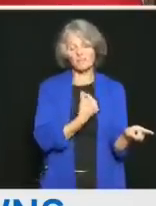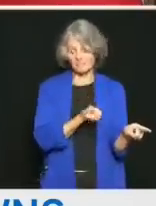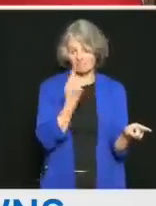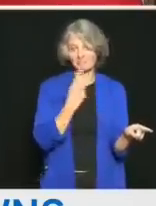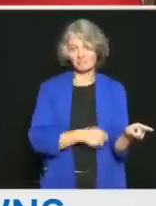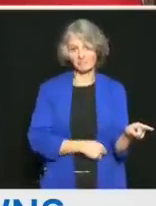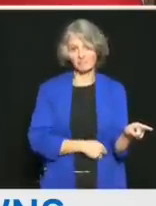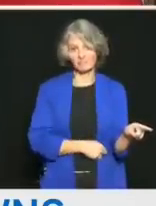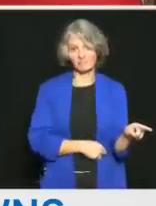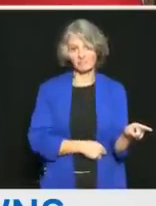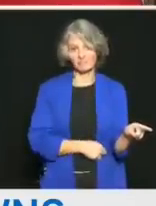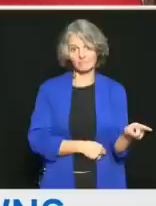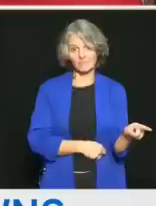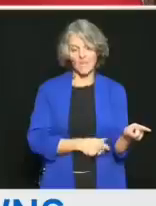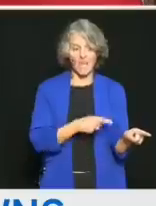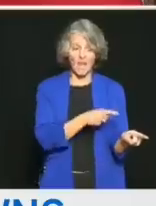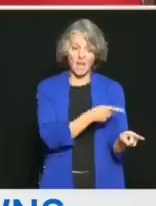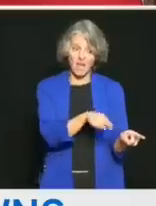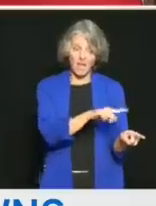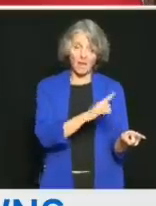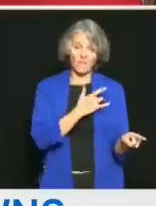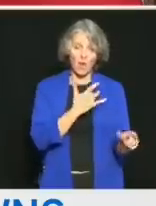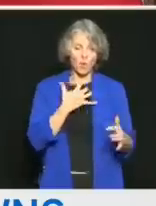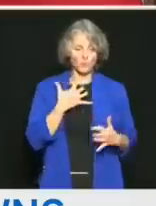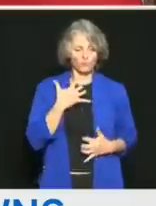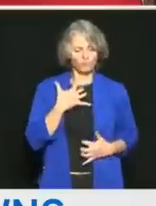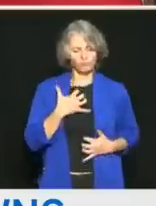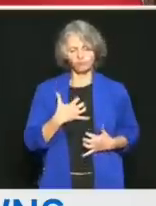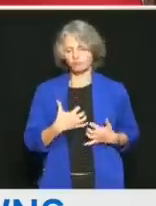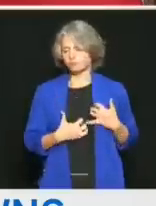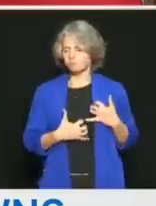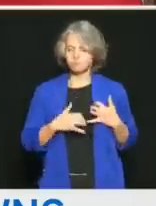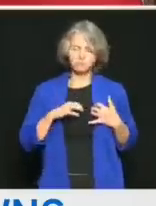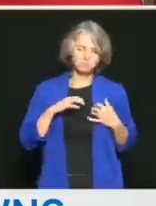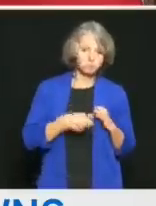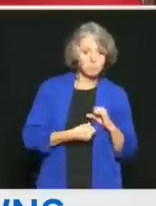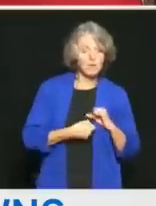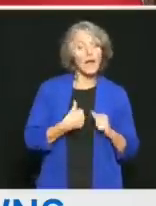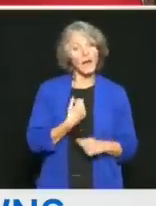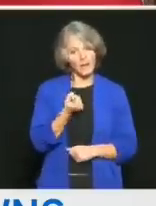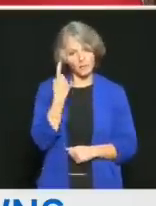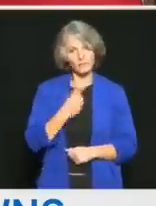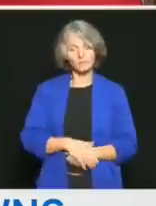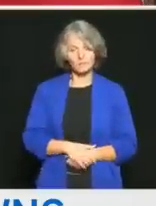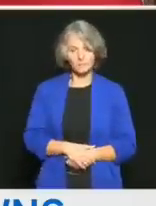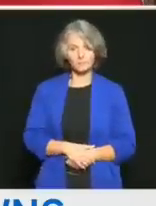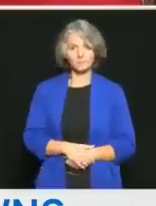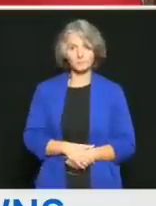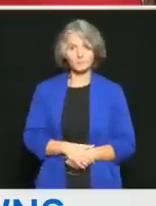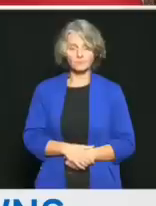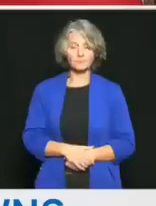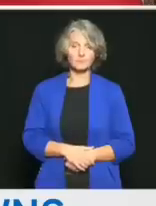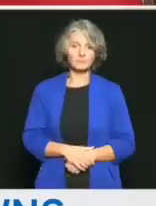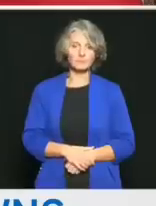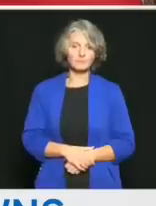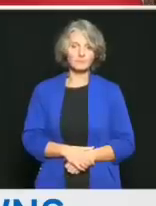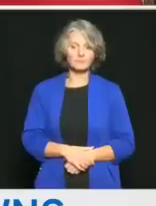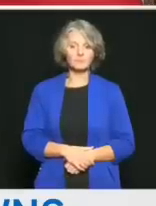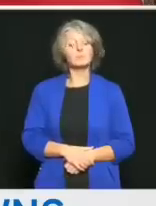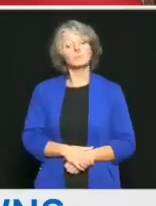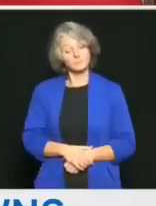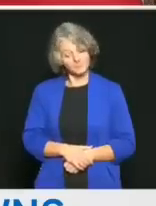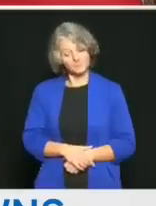how heartbreaking that is. What we know about